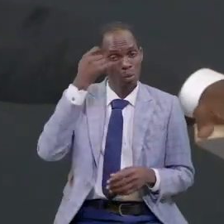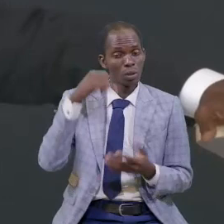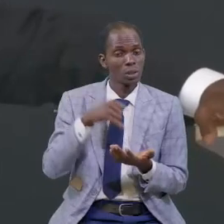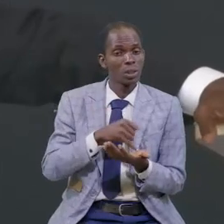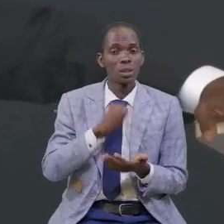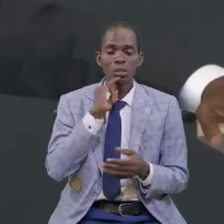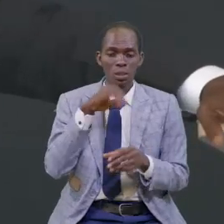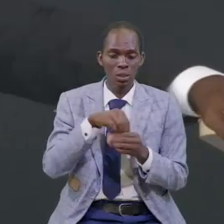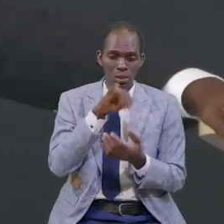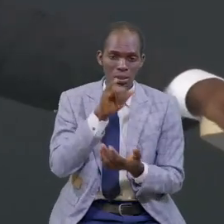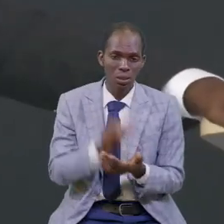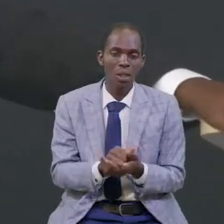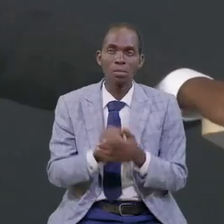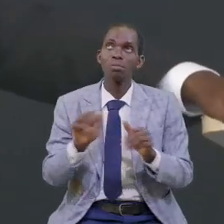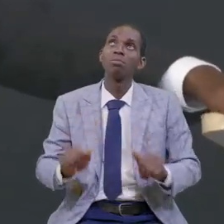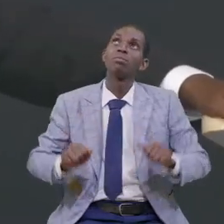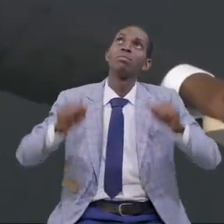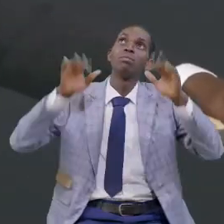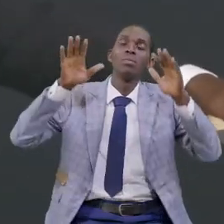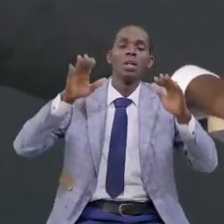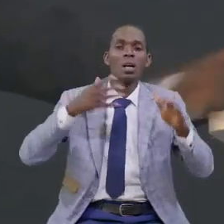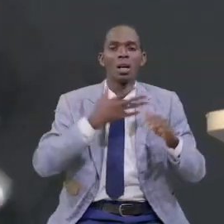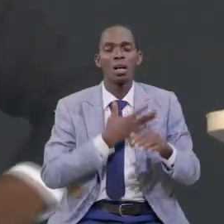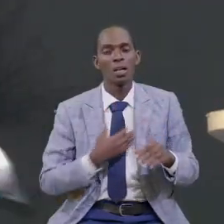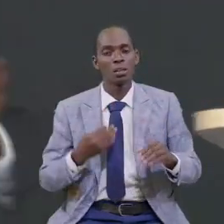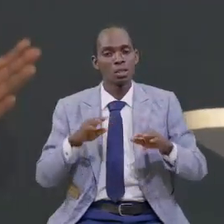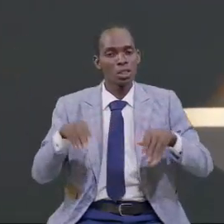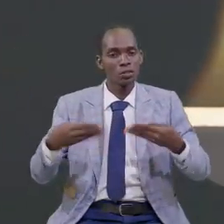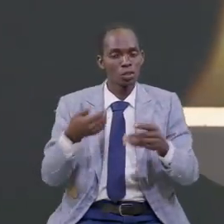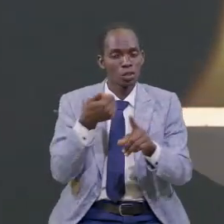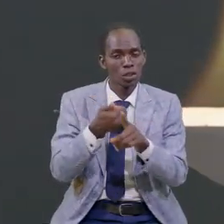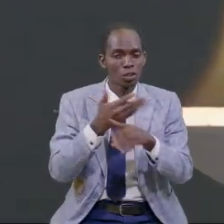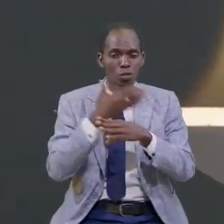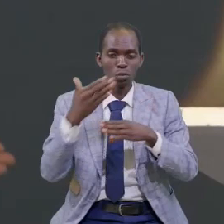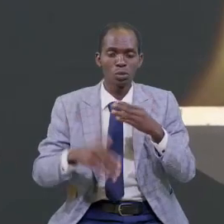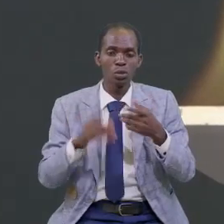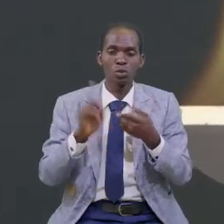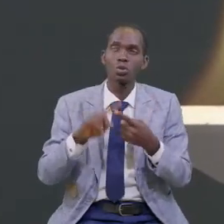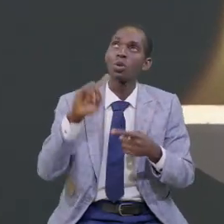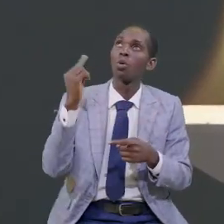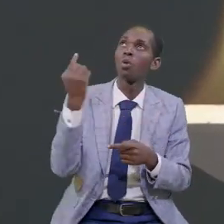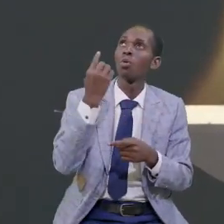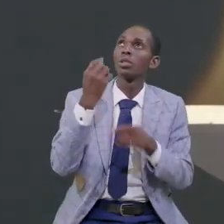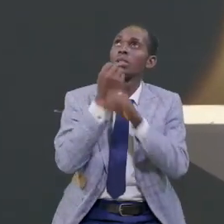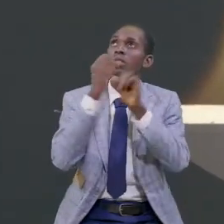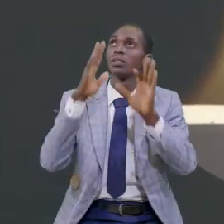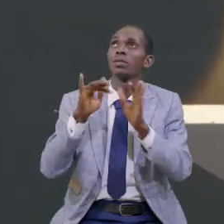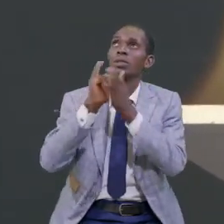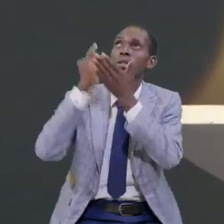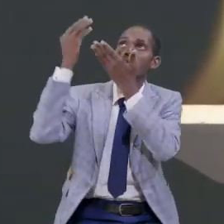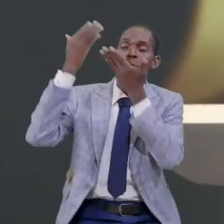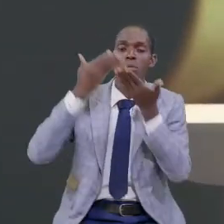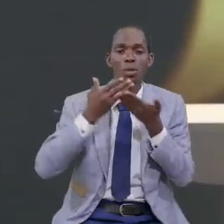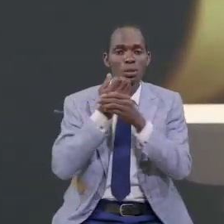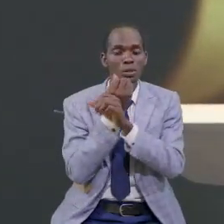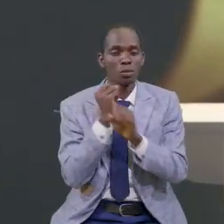submission, it's in that giving yourself to the only Savior that brings the salvation of the Lord to you